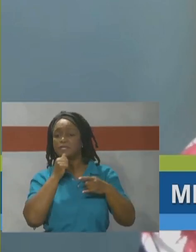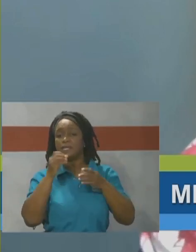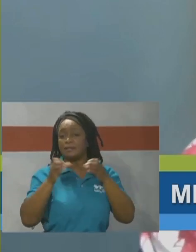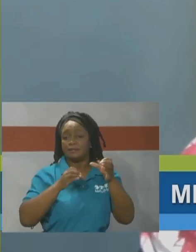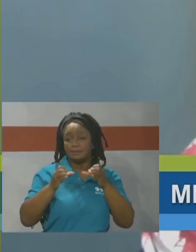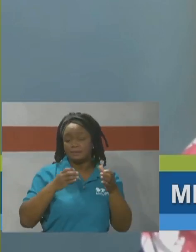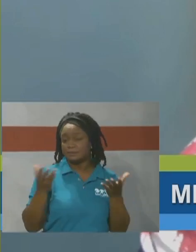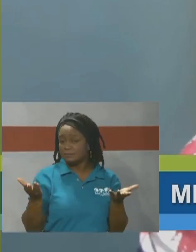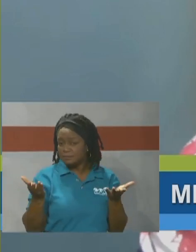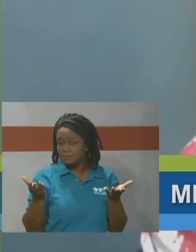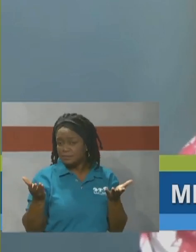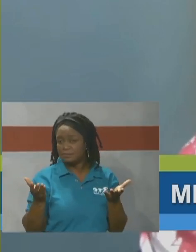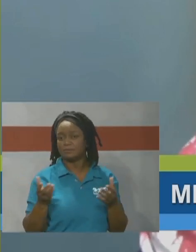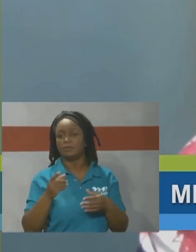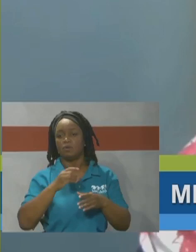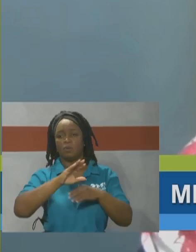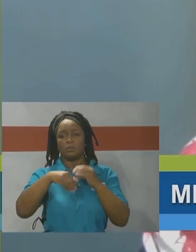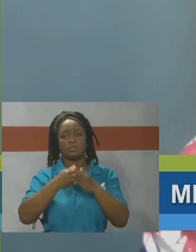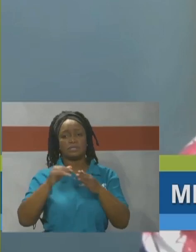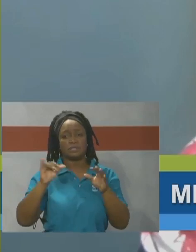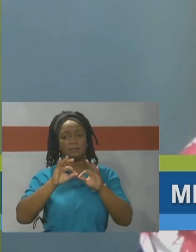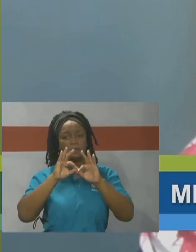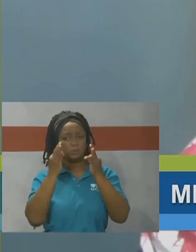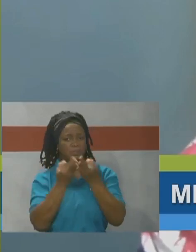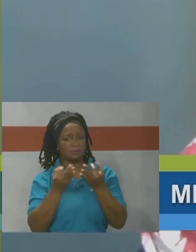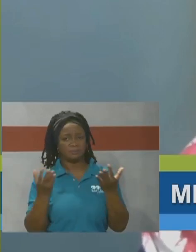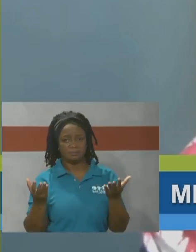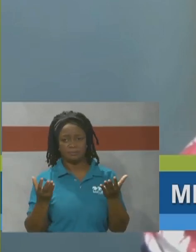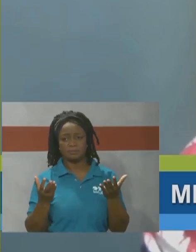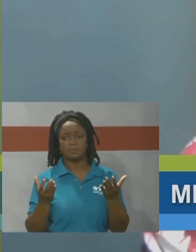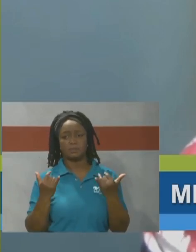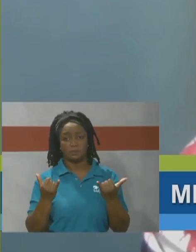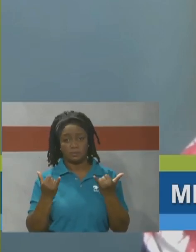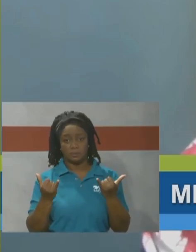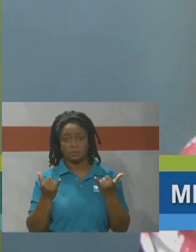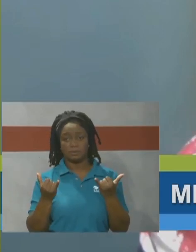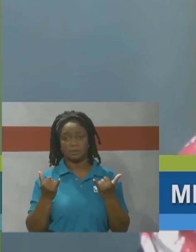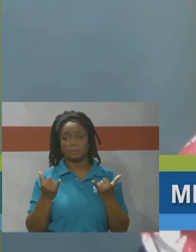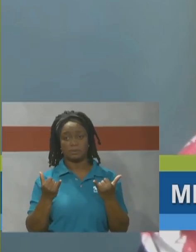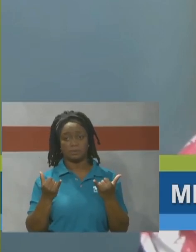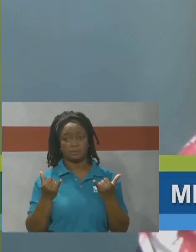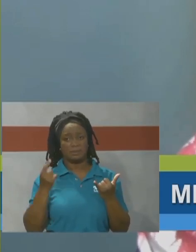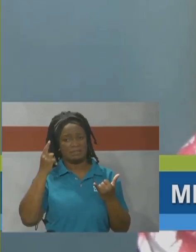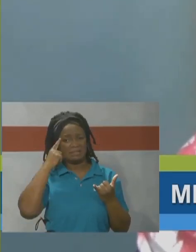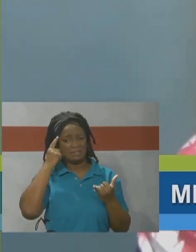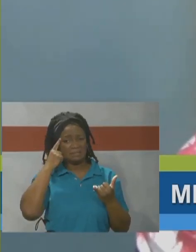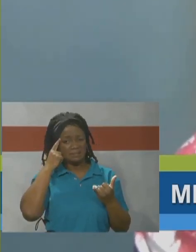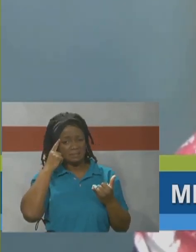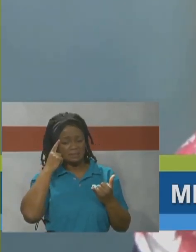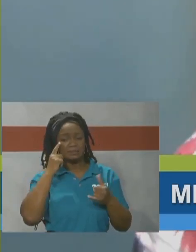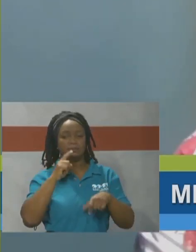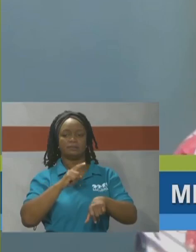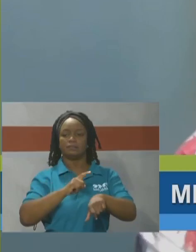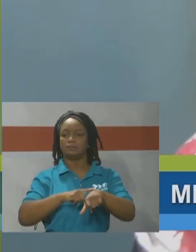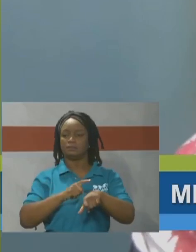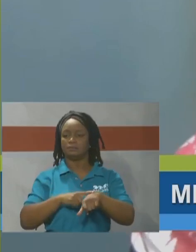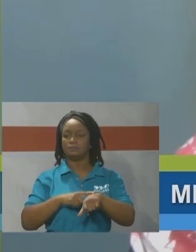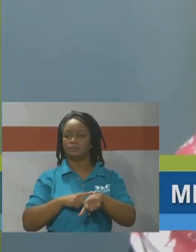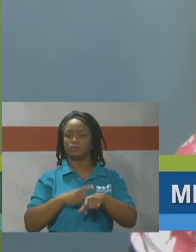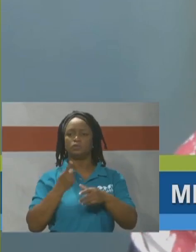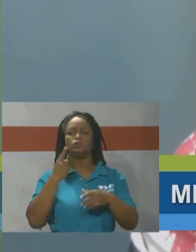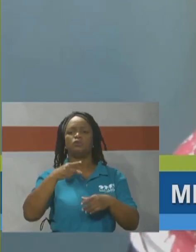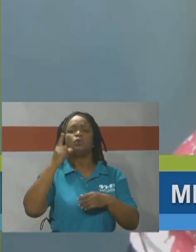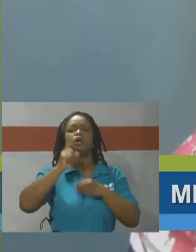than one person. Persons are asking if it's time now to remove said requirement. I'm just looking for the health ministry's perspective on